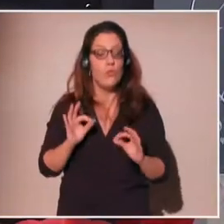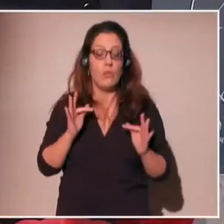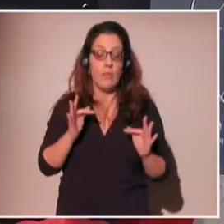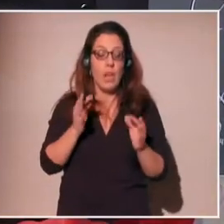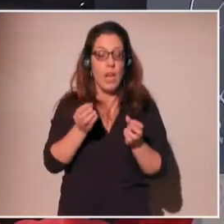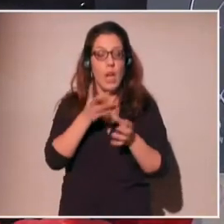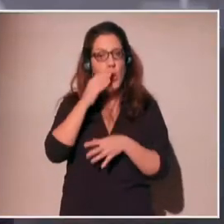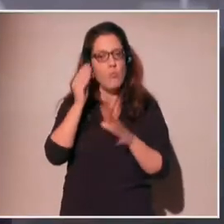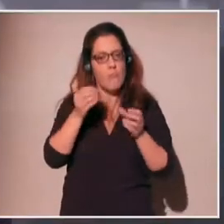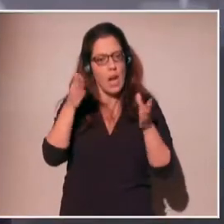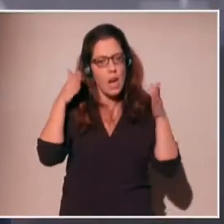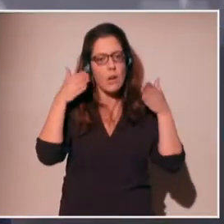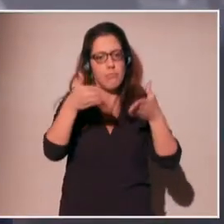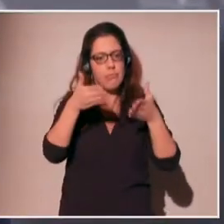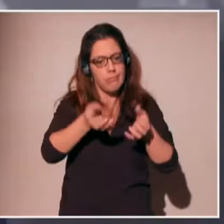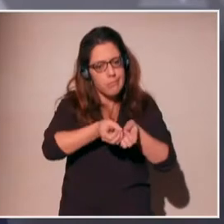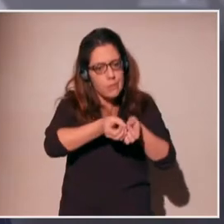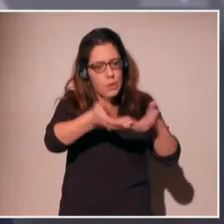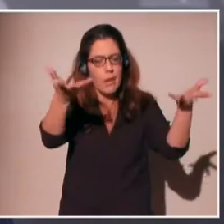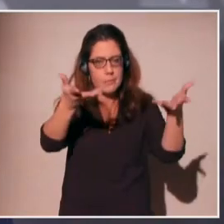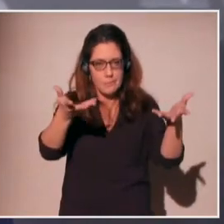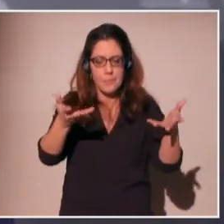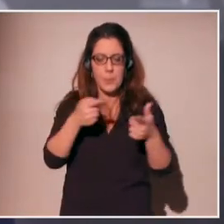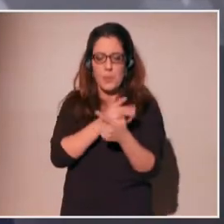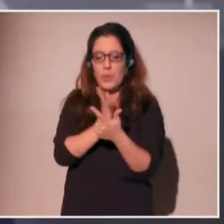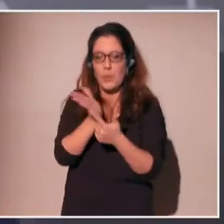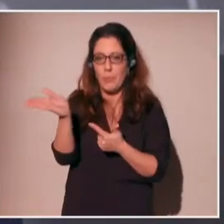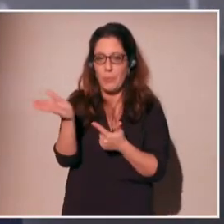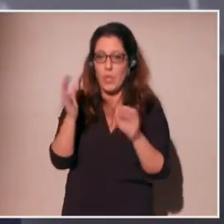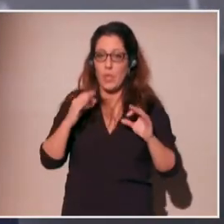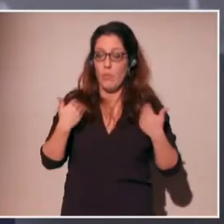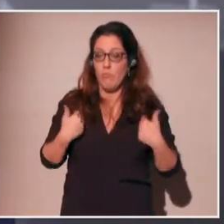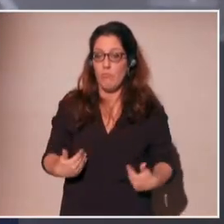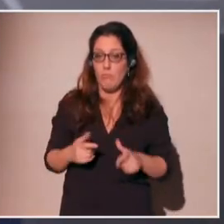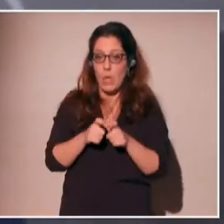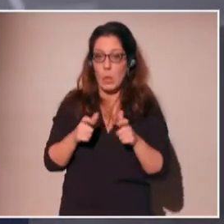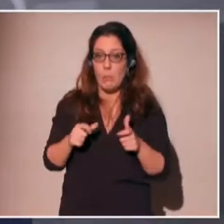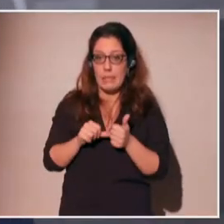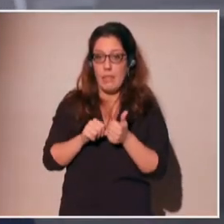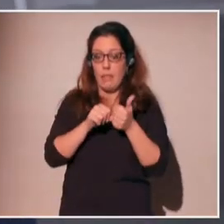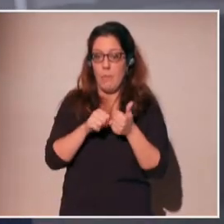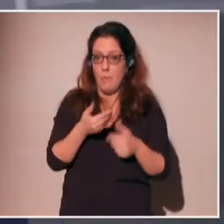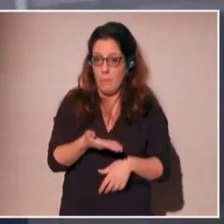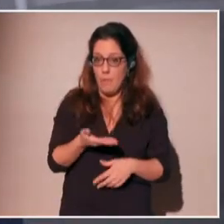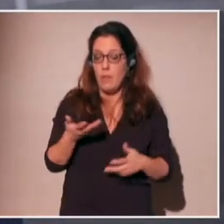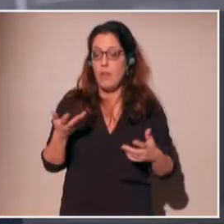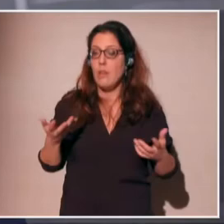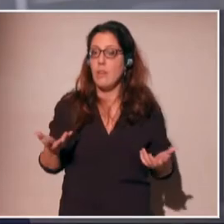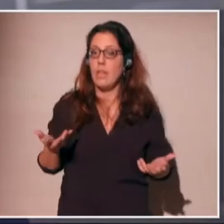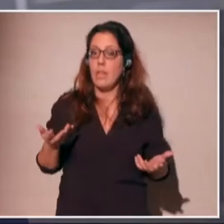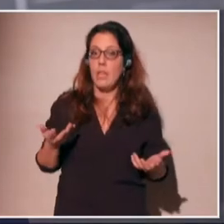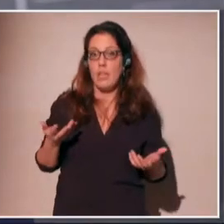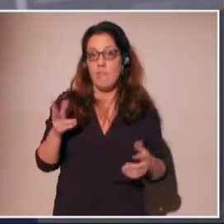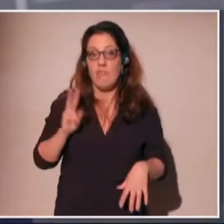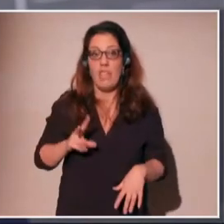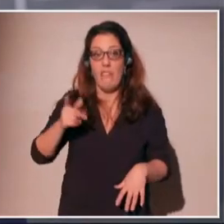Just because we are a startup and there is not a lot of people deep expert on natural language, we needed a first one